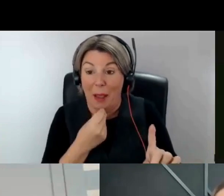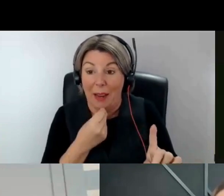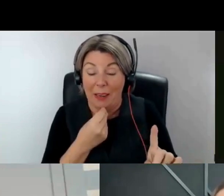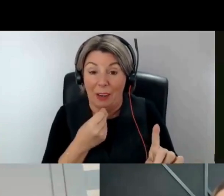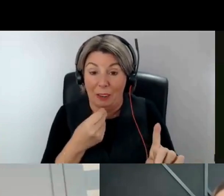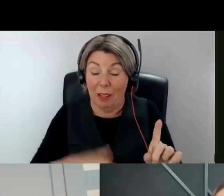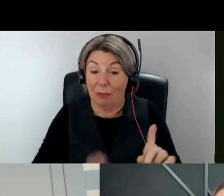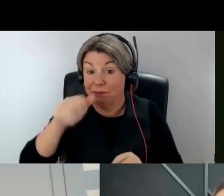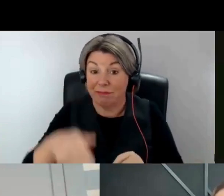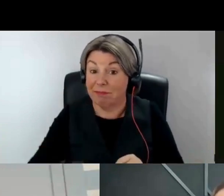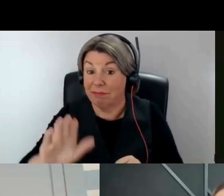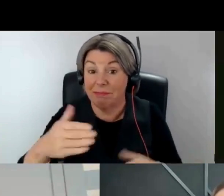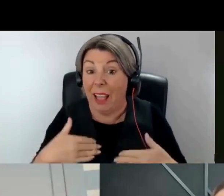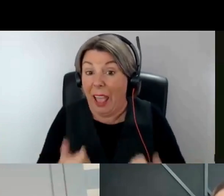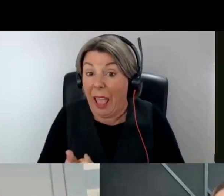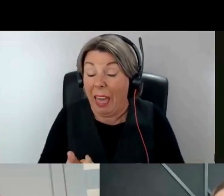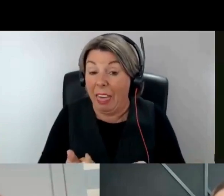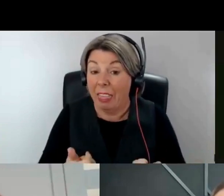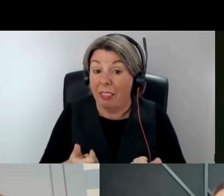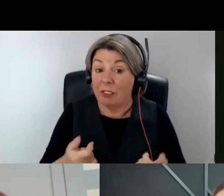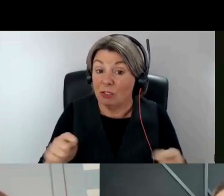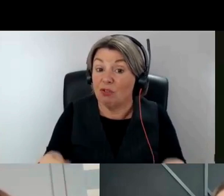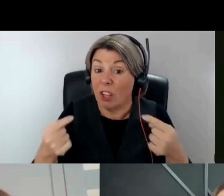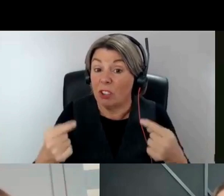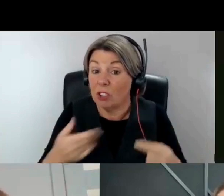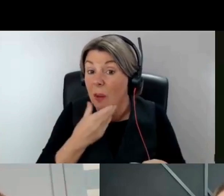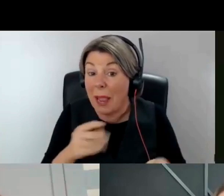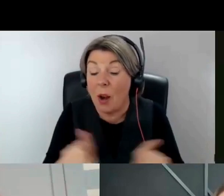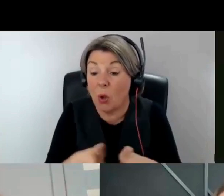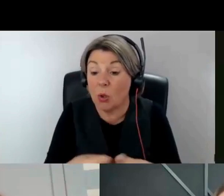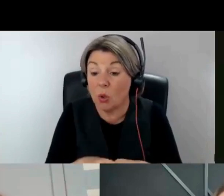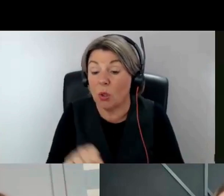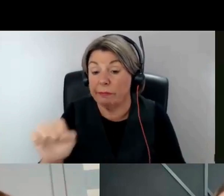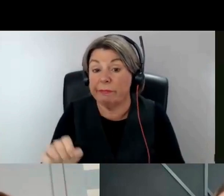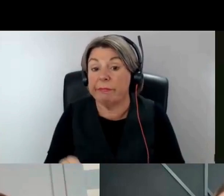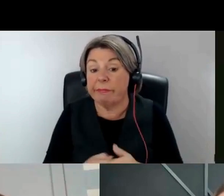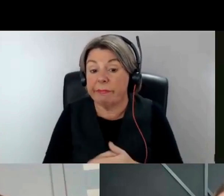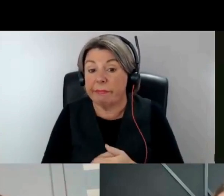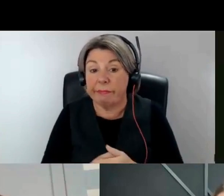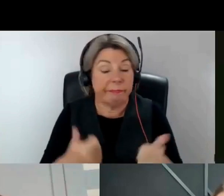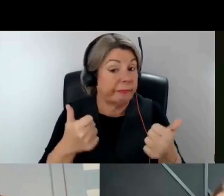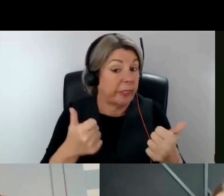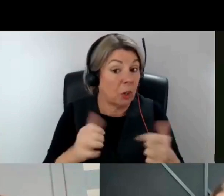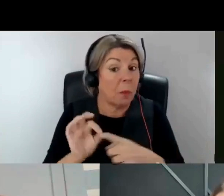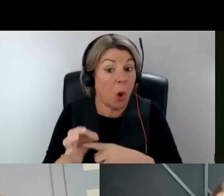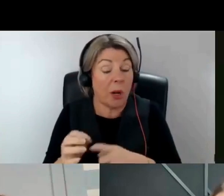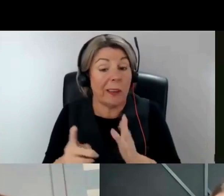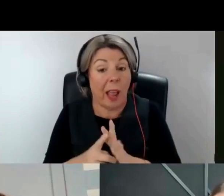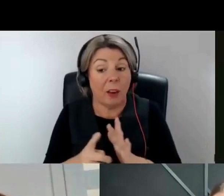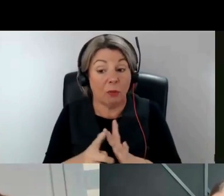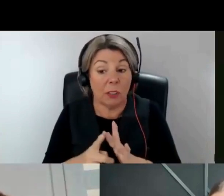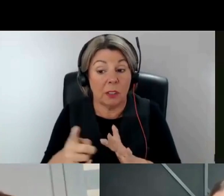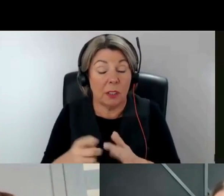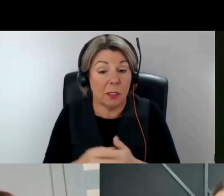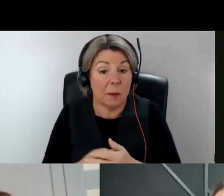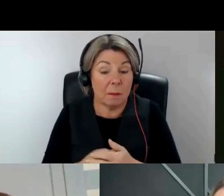fluctuating health challenges. Yes, I think that, very good points, and some of it I think, is about